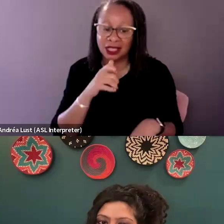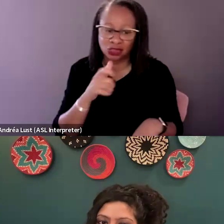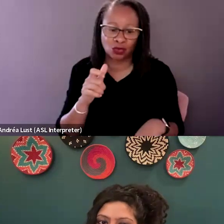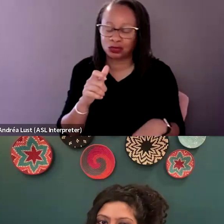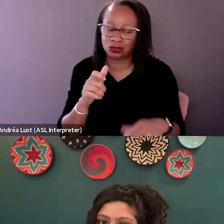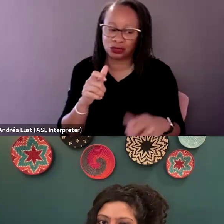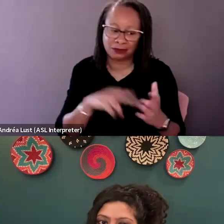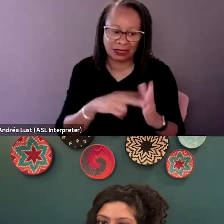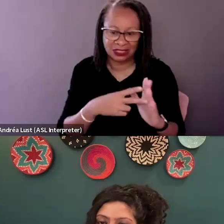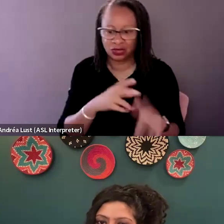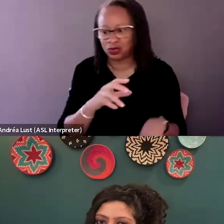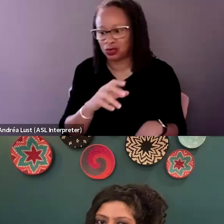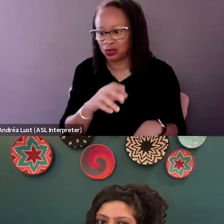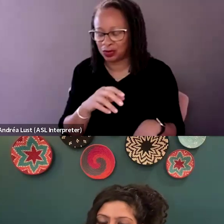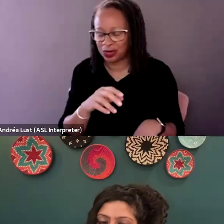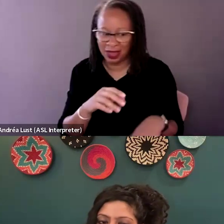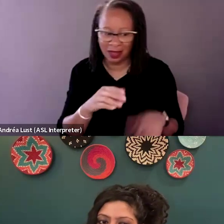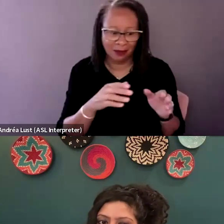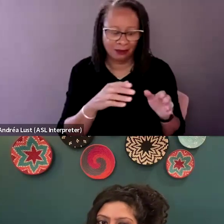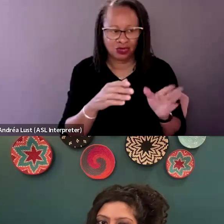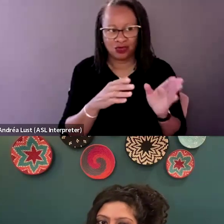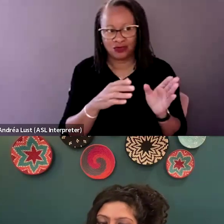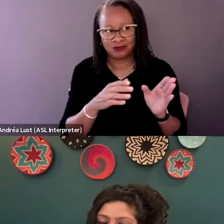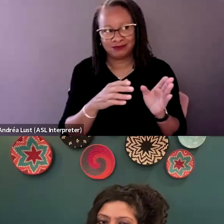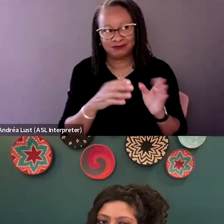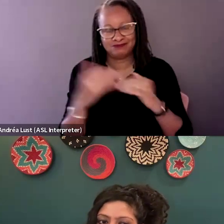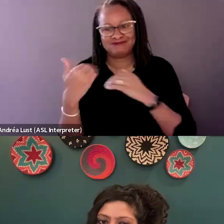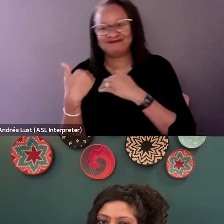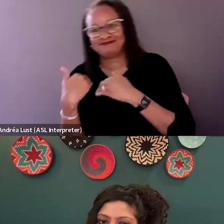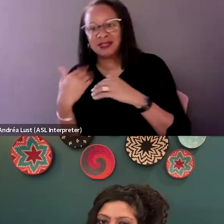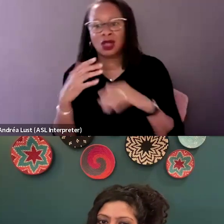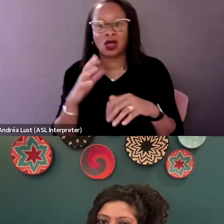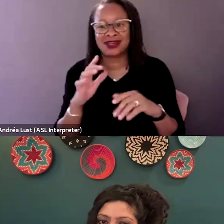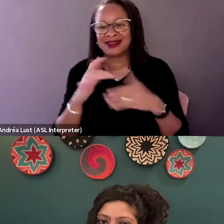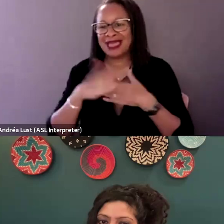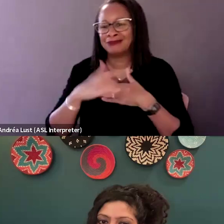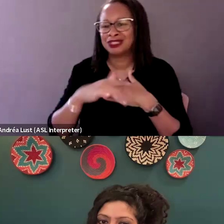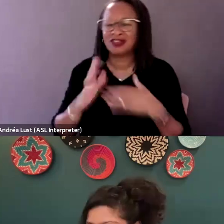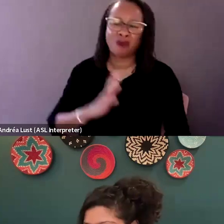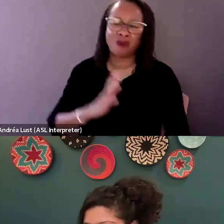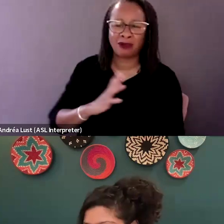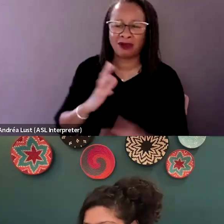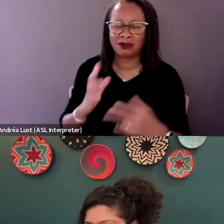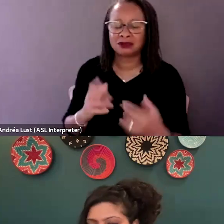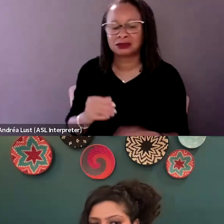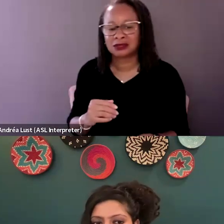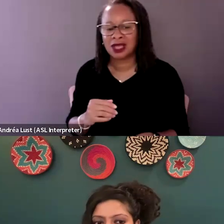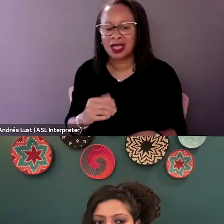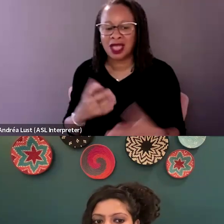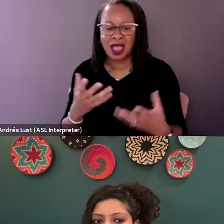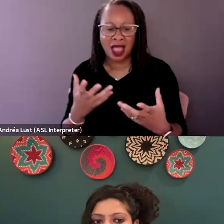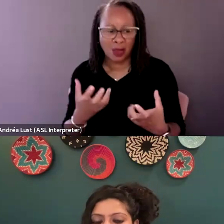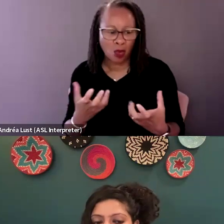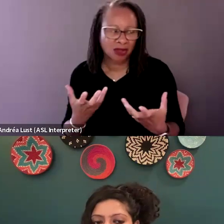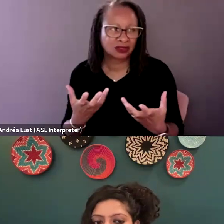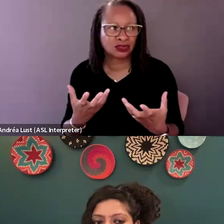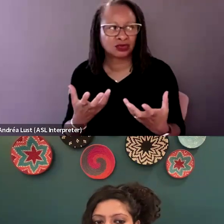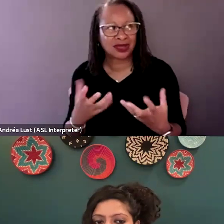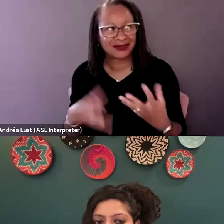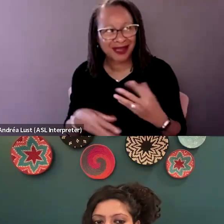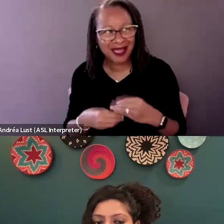and productive. Now, I think what you're obviously mentioning is a producer who comes in, Yes, or I'm some